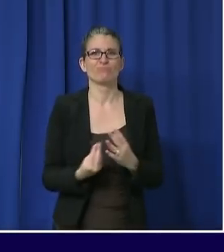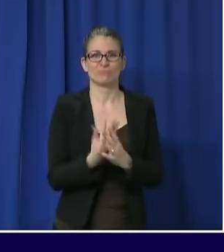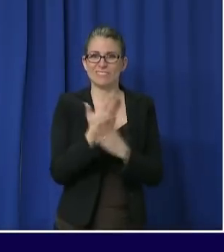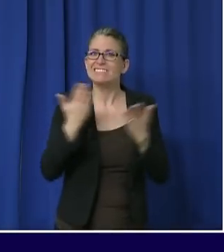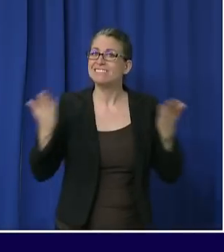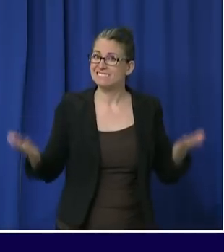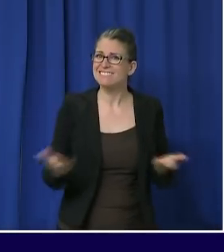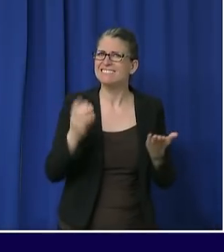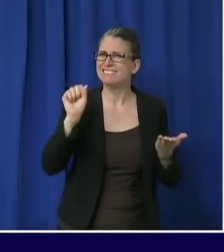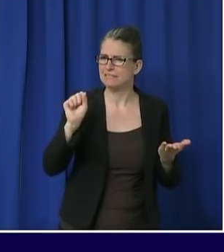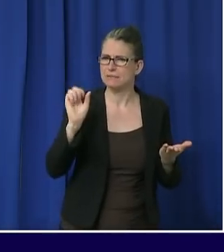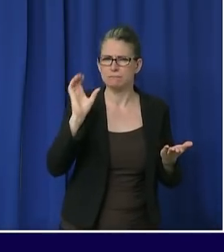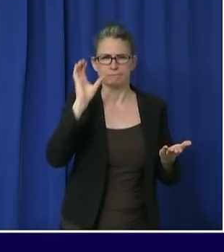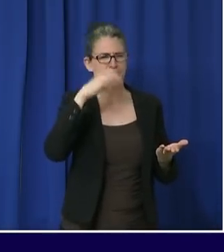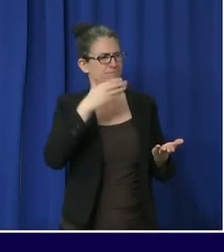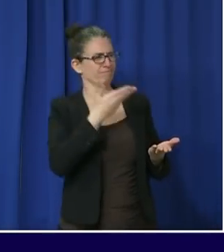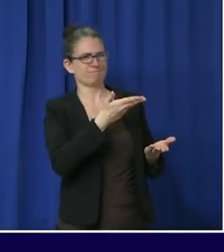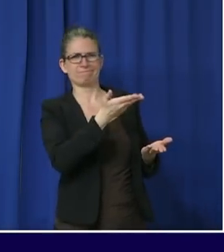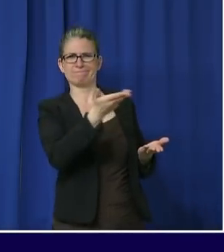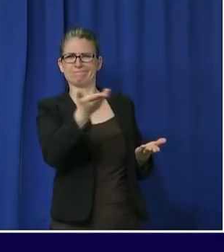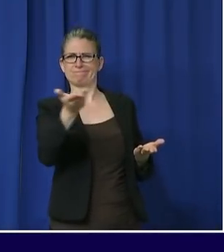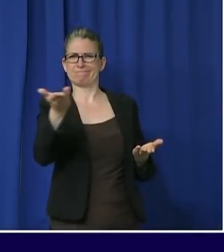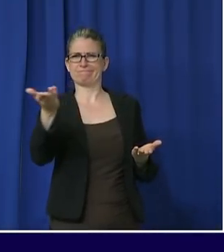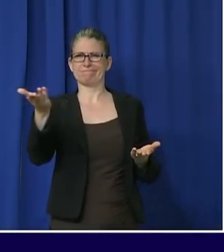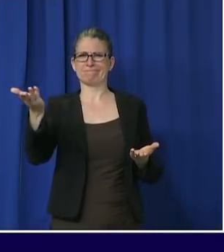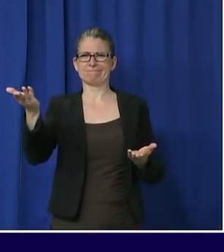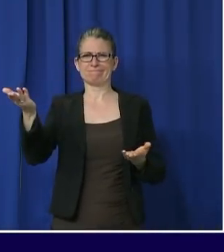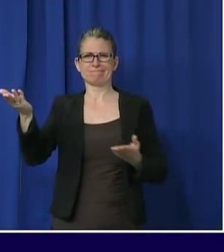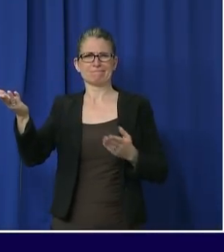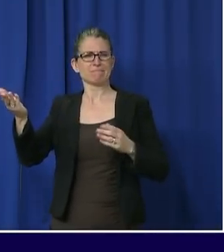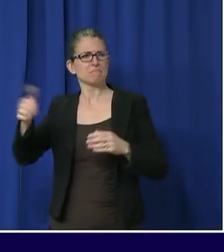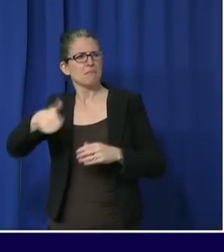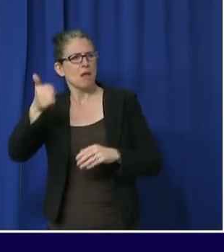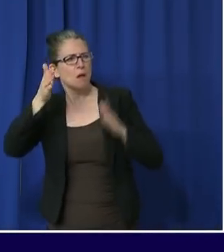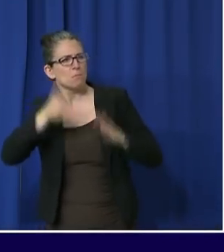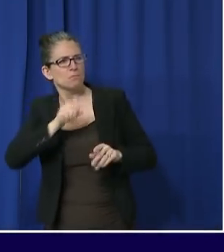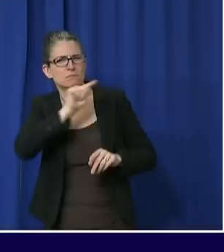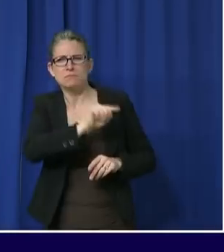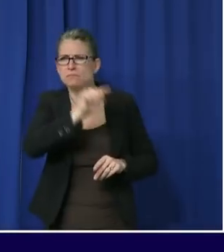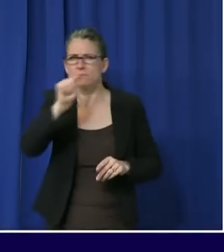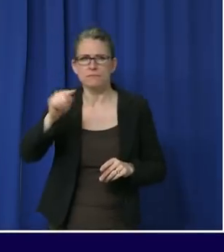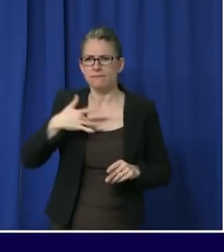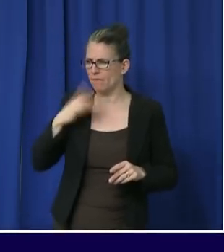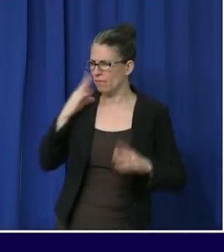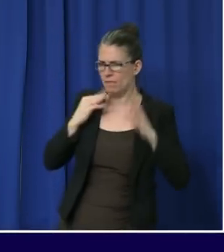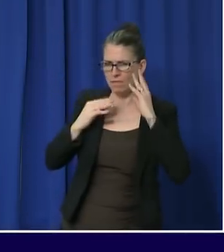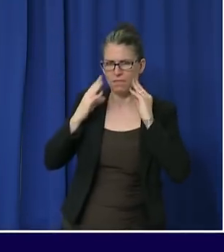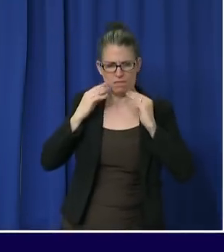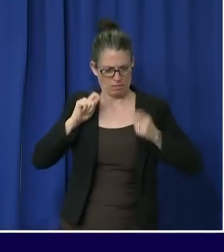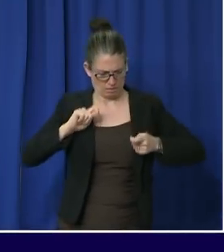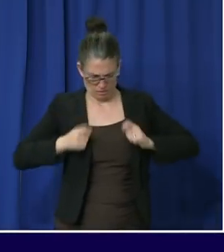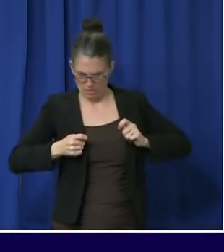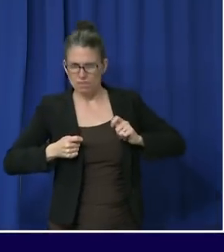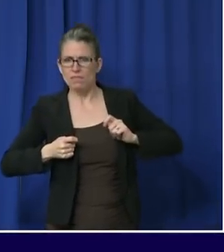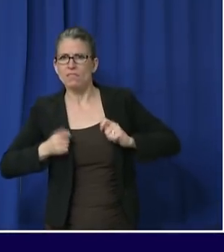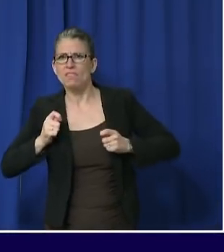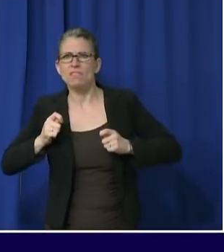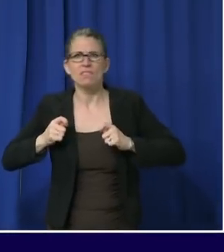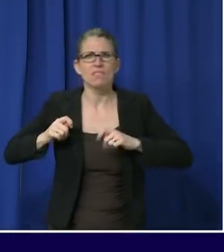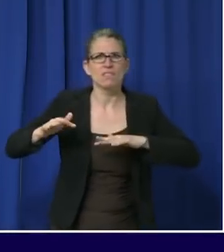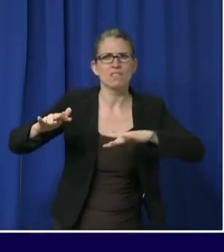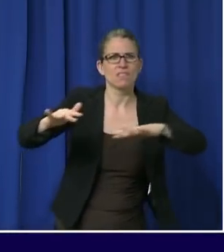We're all dealing with change in different ways. In my own household, Netflix appears to be playing a cruel